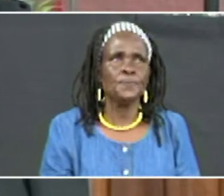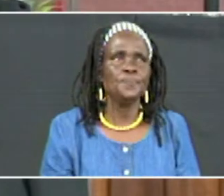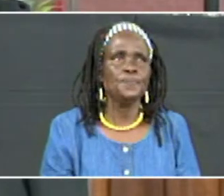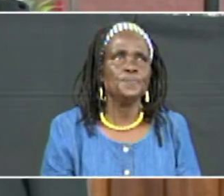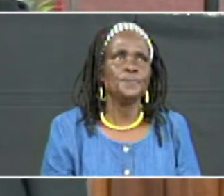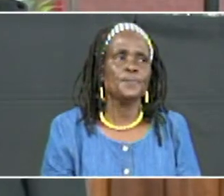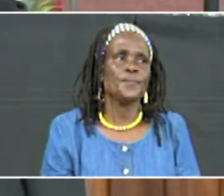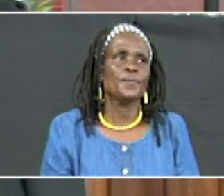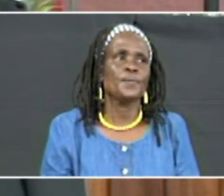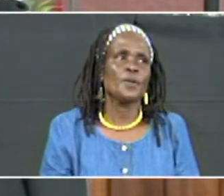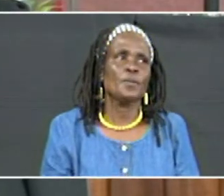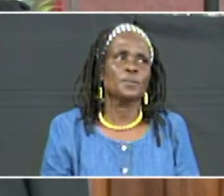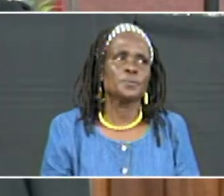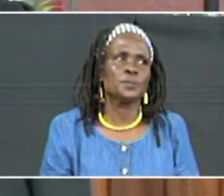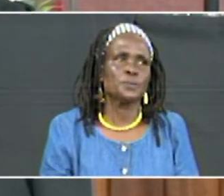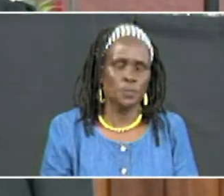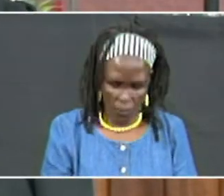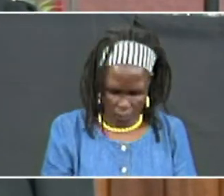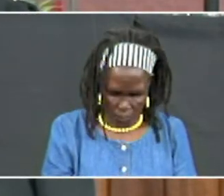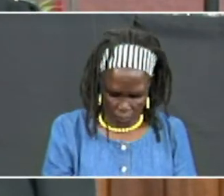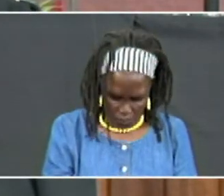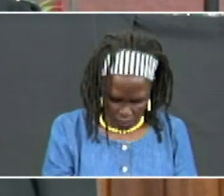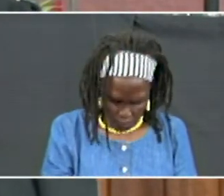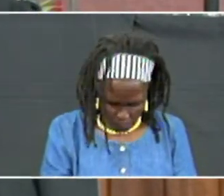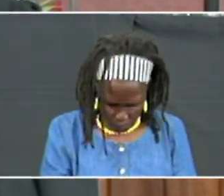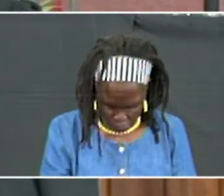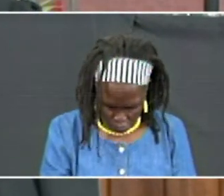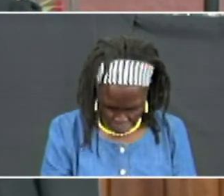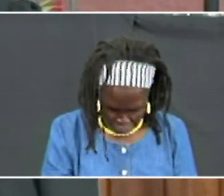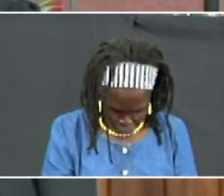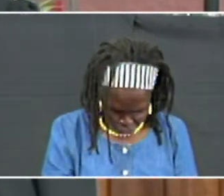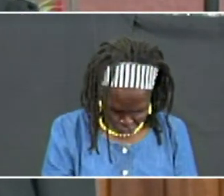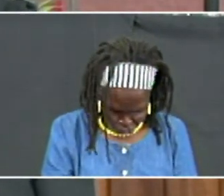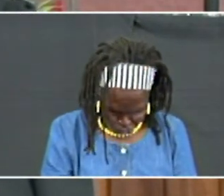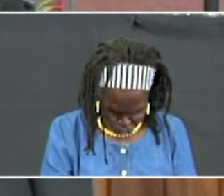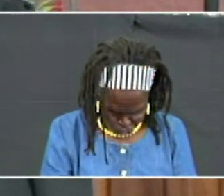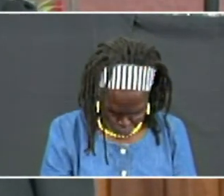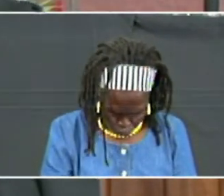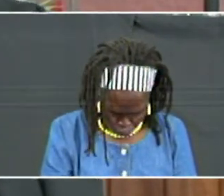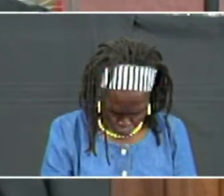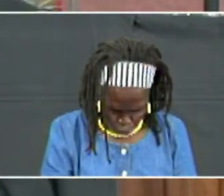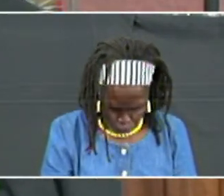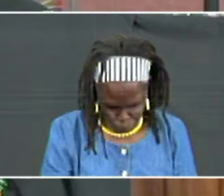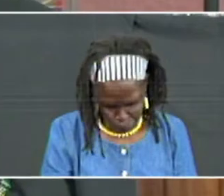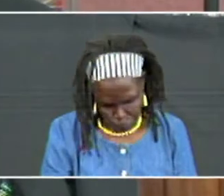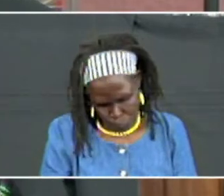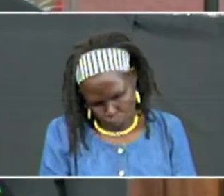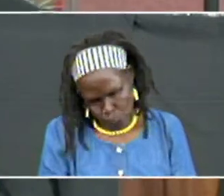As the